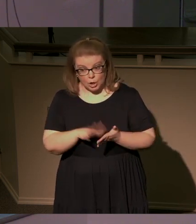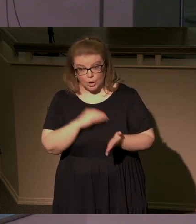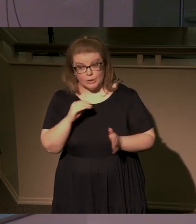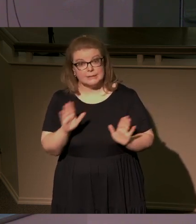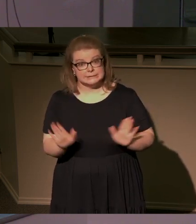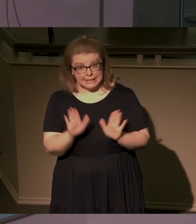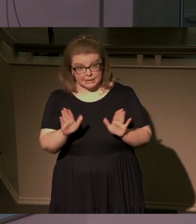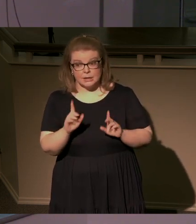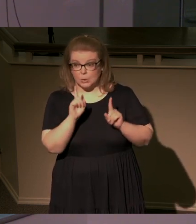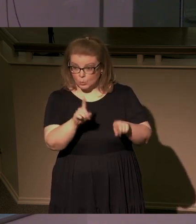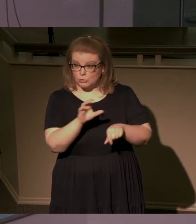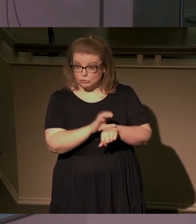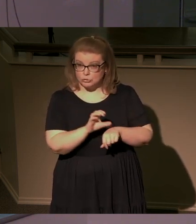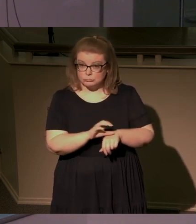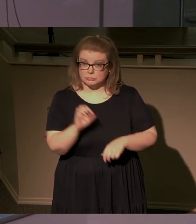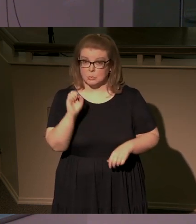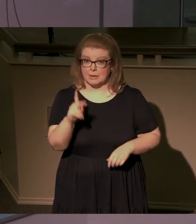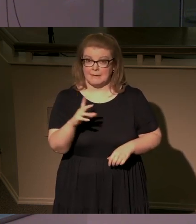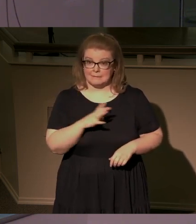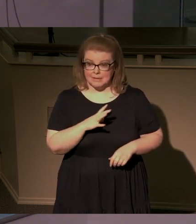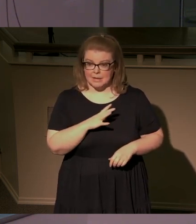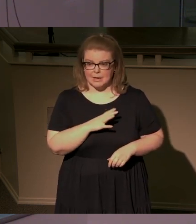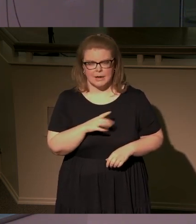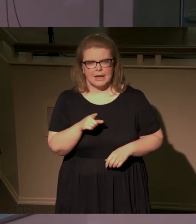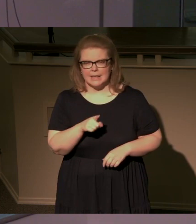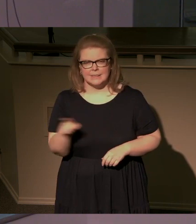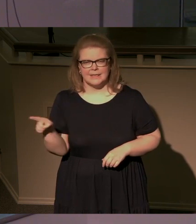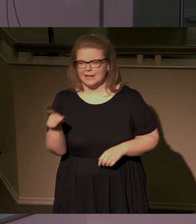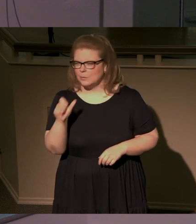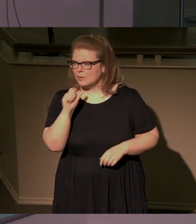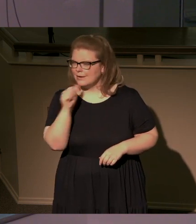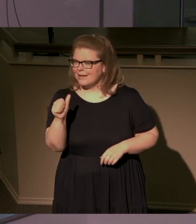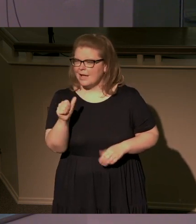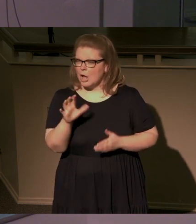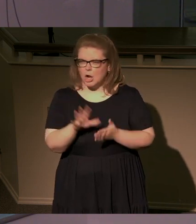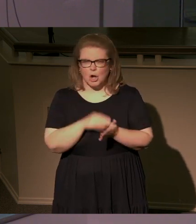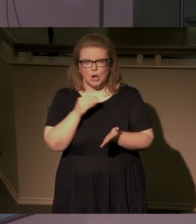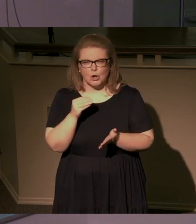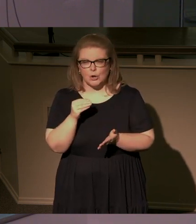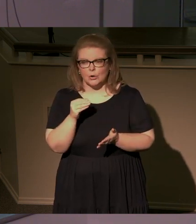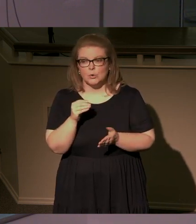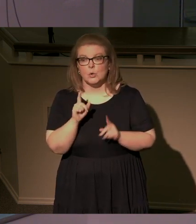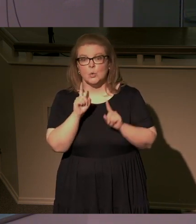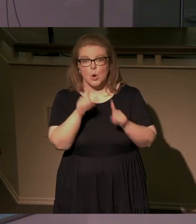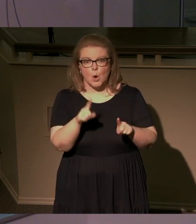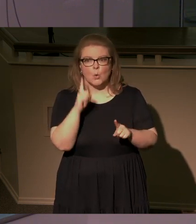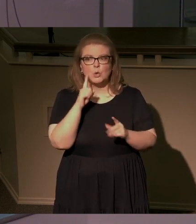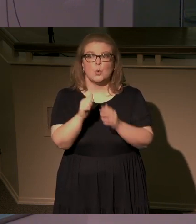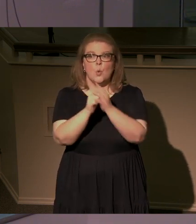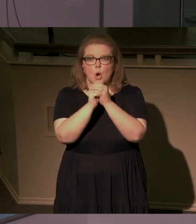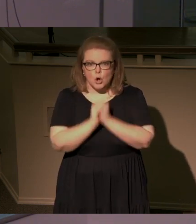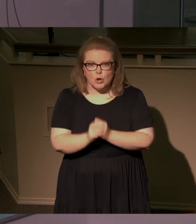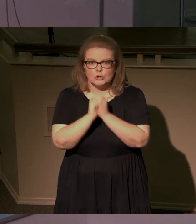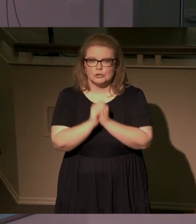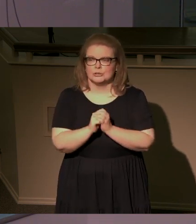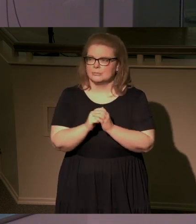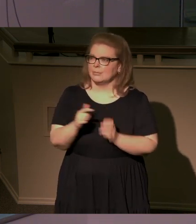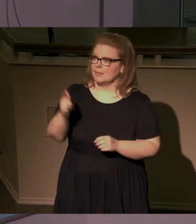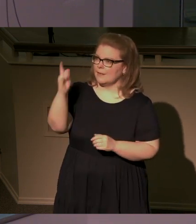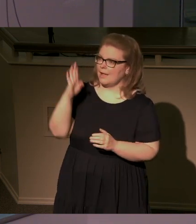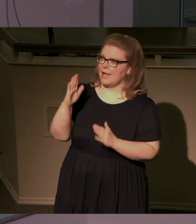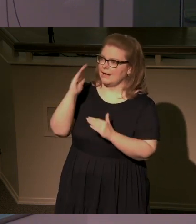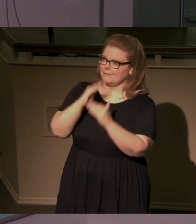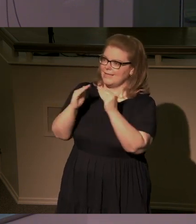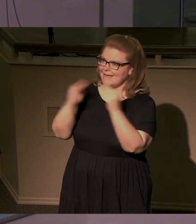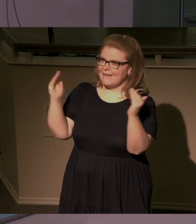Sunday you go to church. They will not necessarily learn that you go to worship the God of heaven because